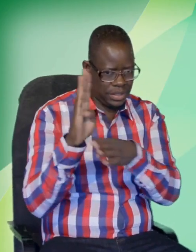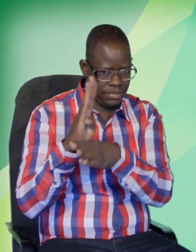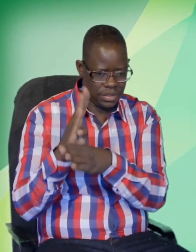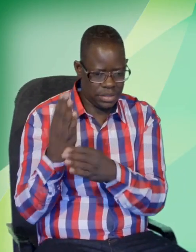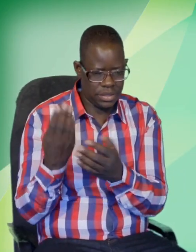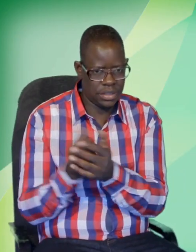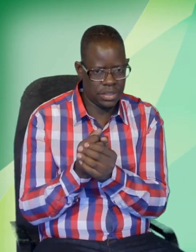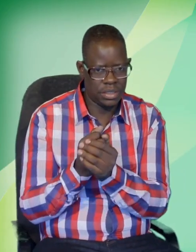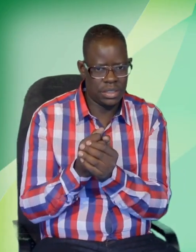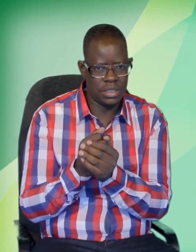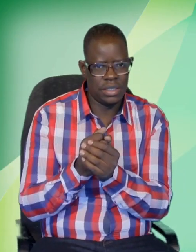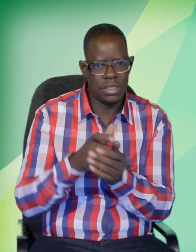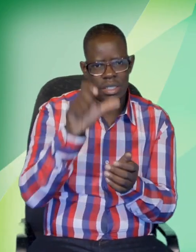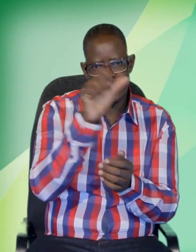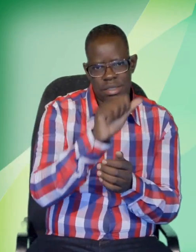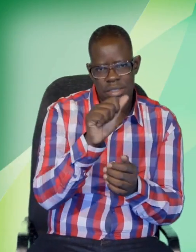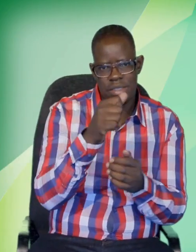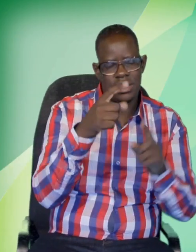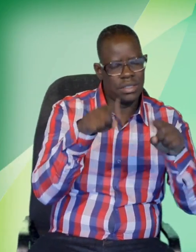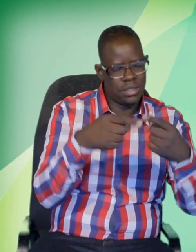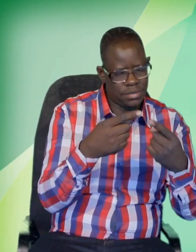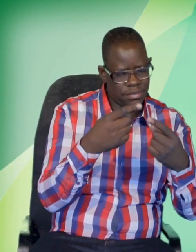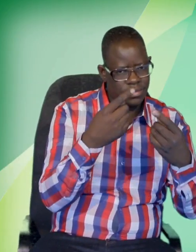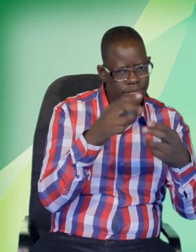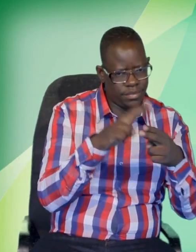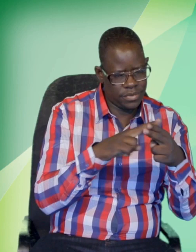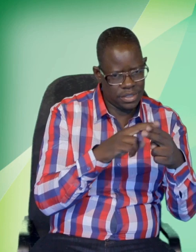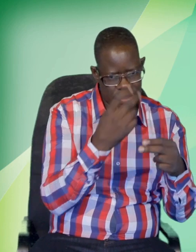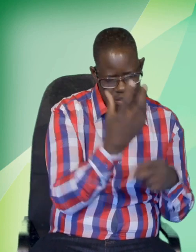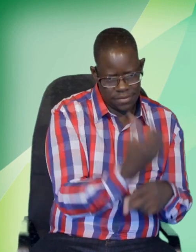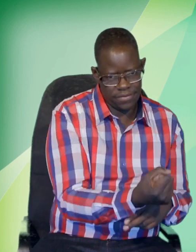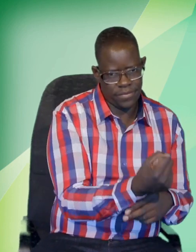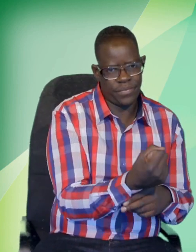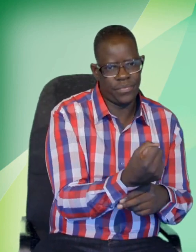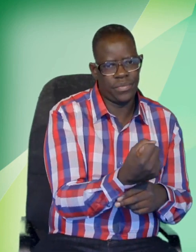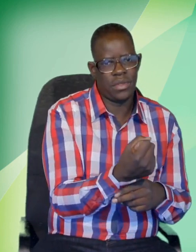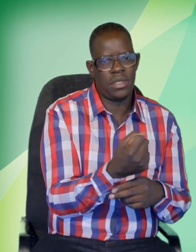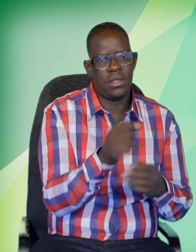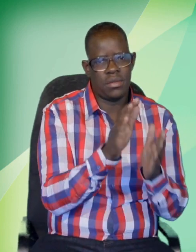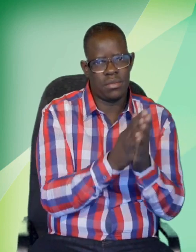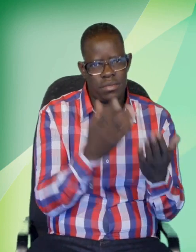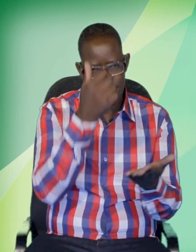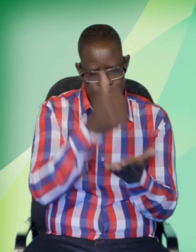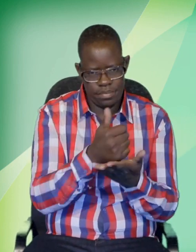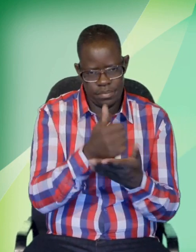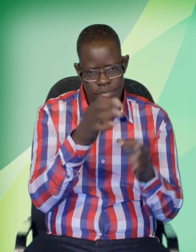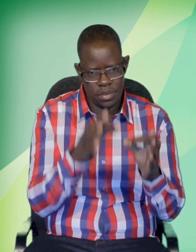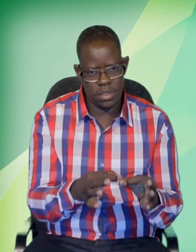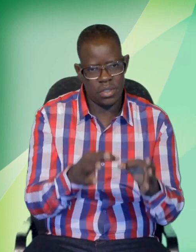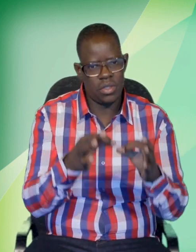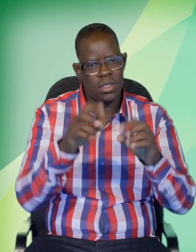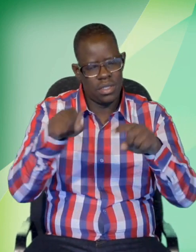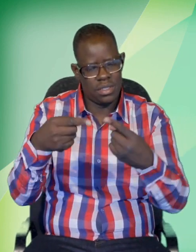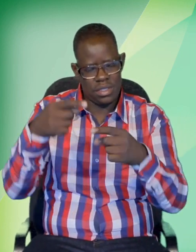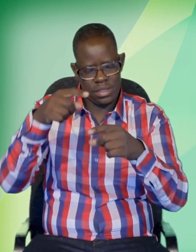see. And assets are a business's resources or things the business owns, like the cash register, the bank account, the stock, which is